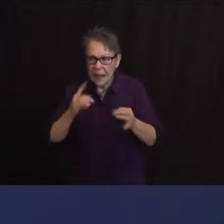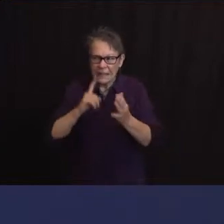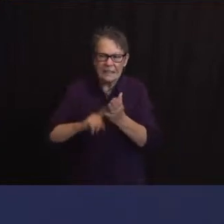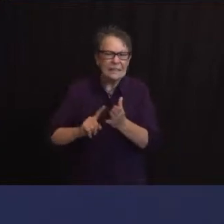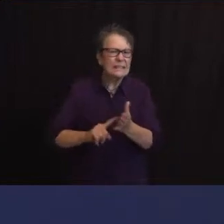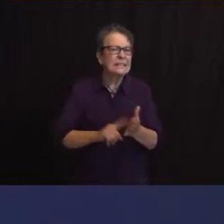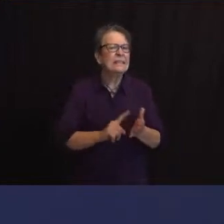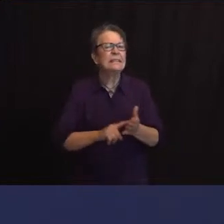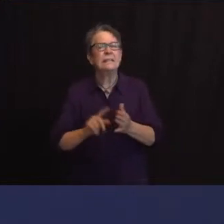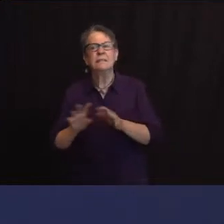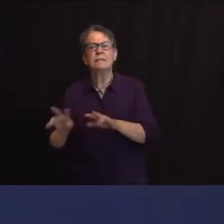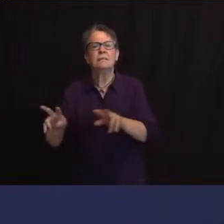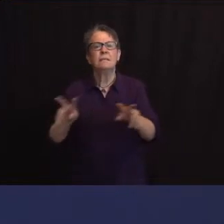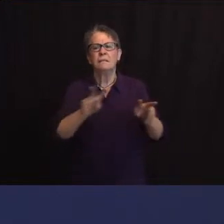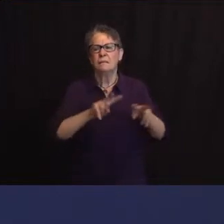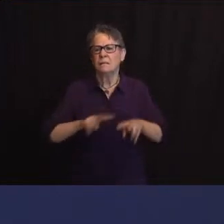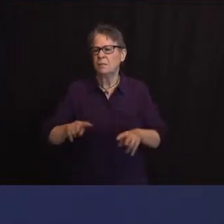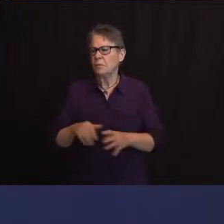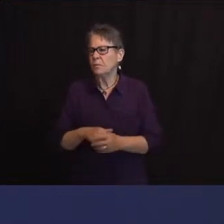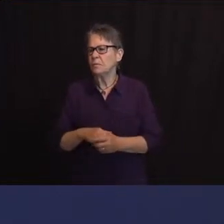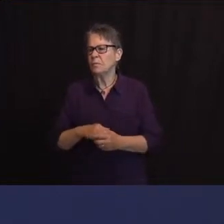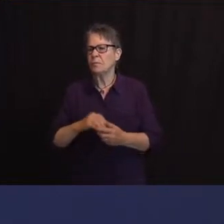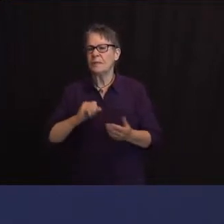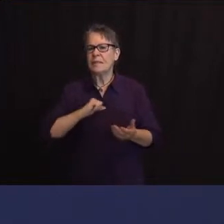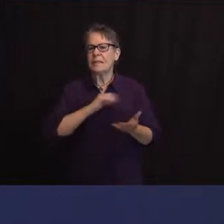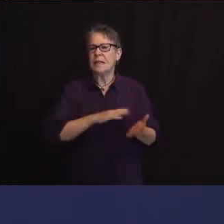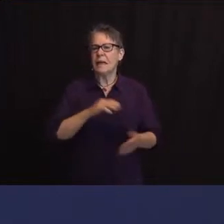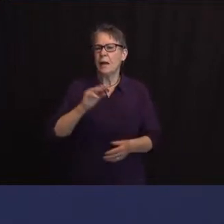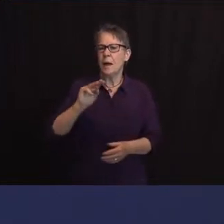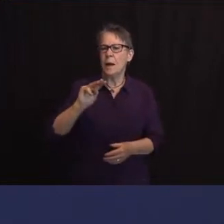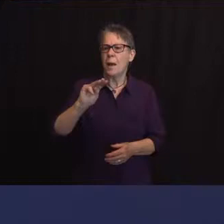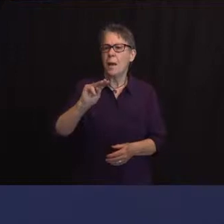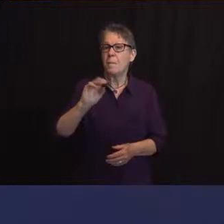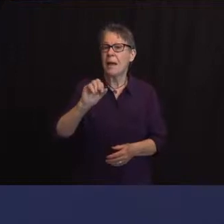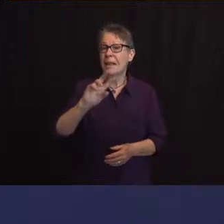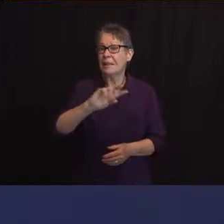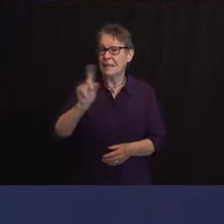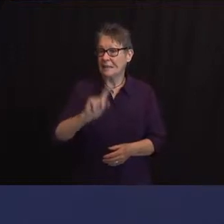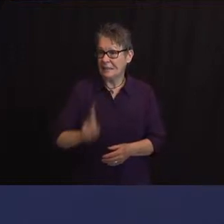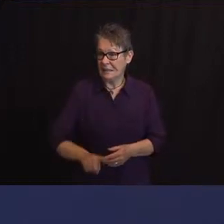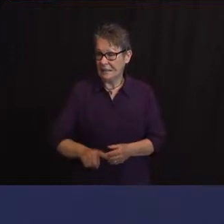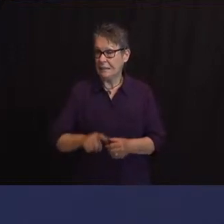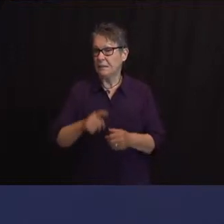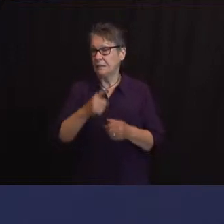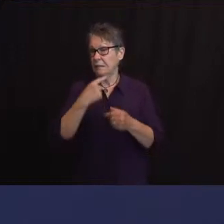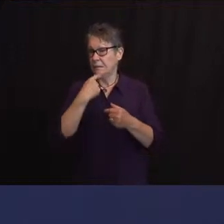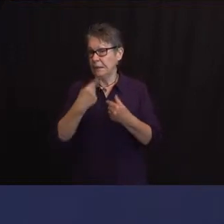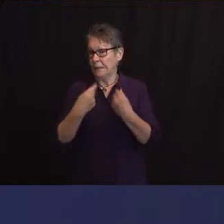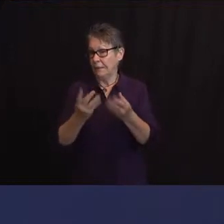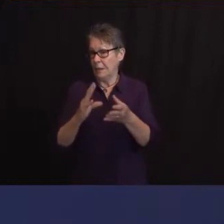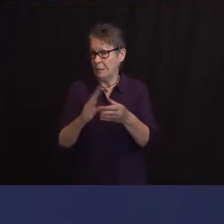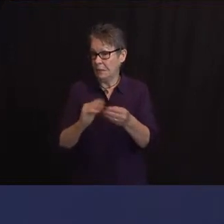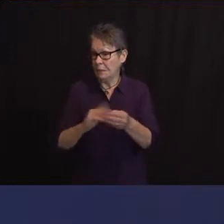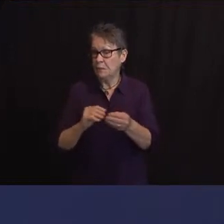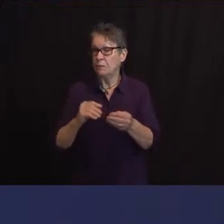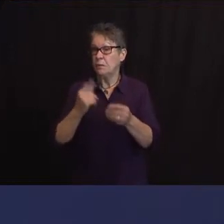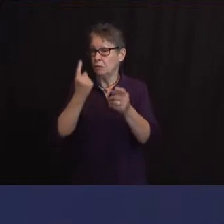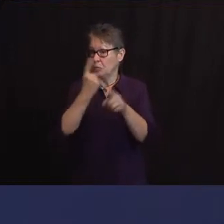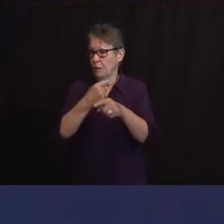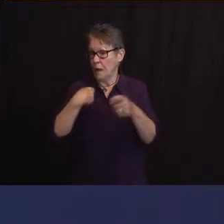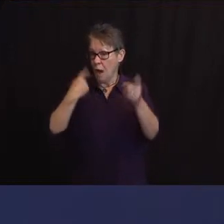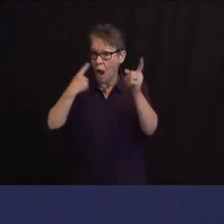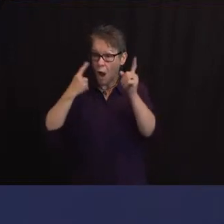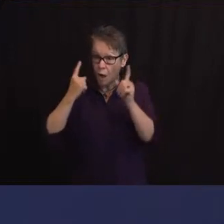Menendez said it, and we said he was right. We agree with him. Part of the reason I was in West New York on Saturday, Hudson County has